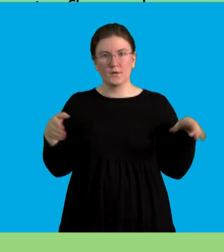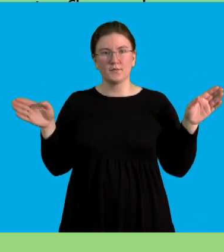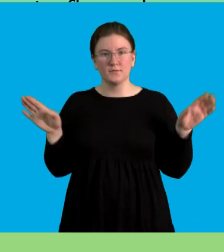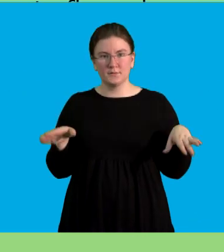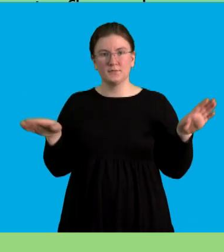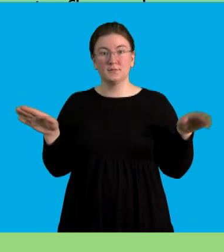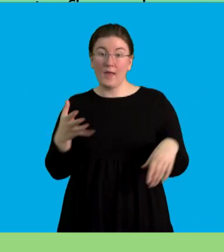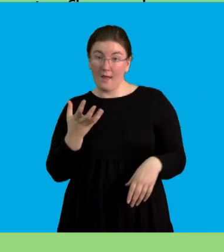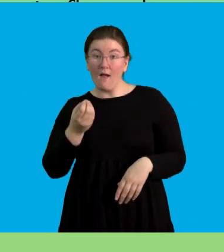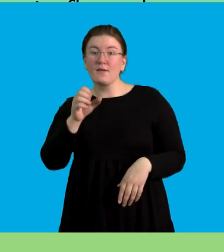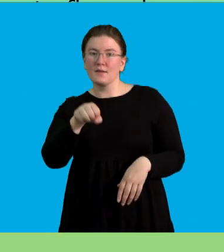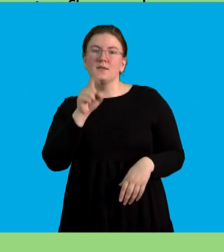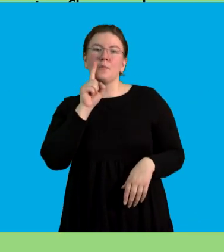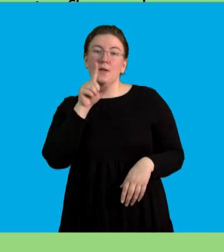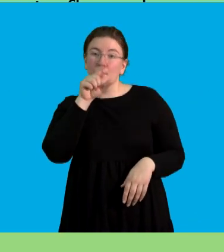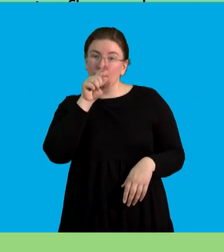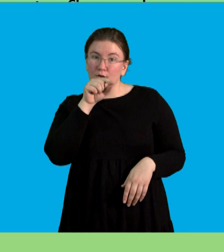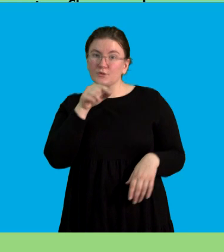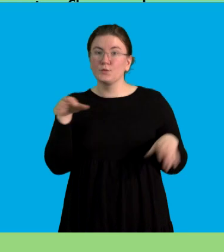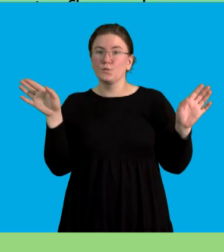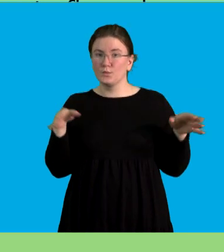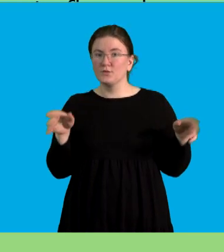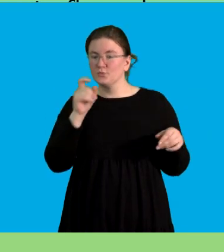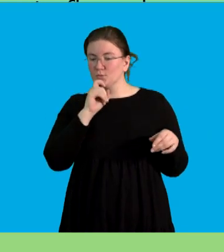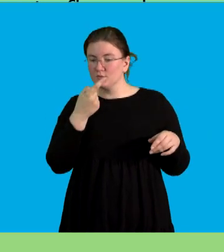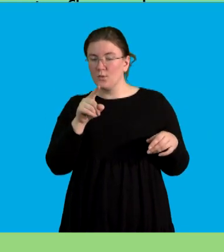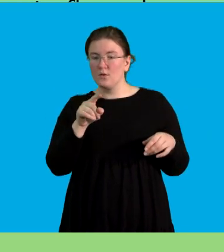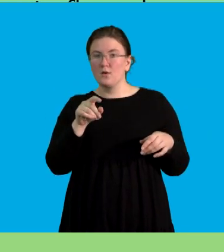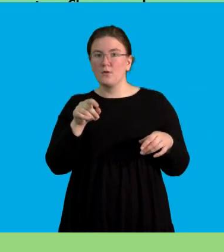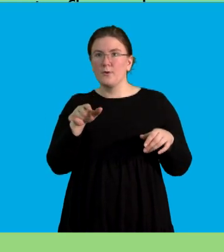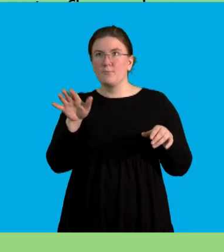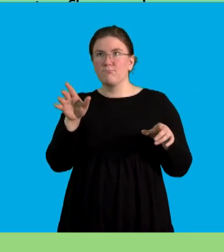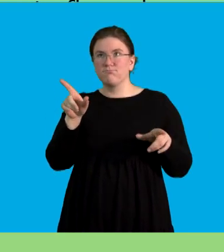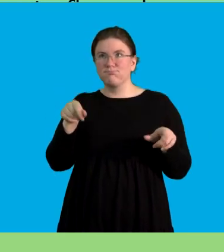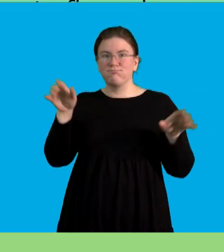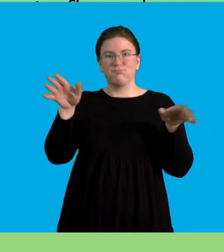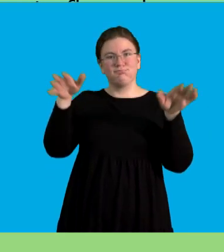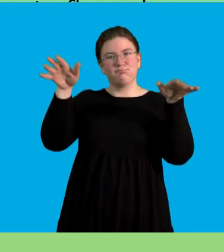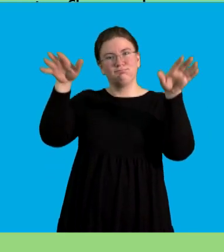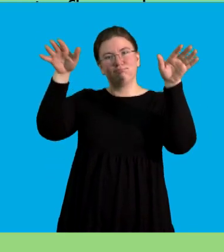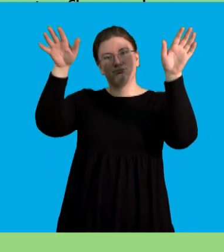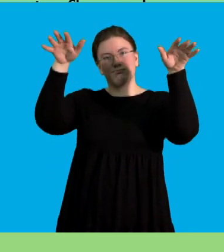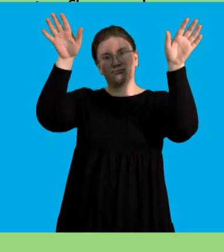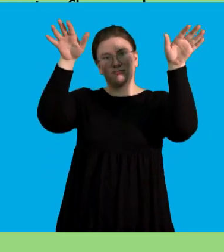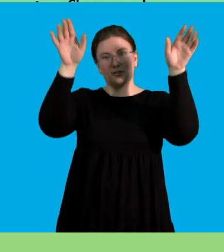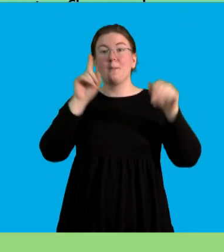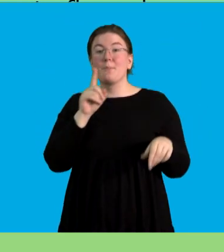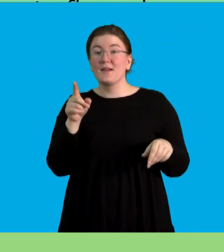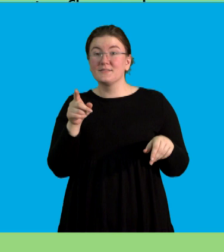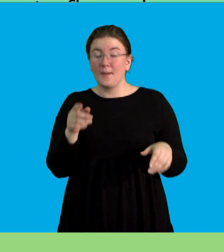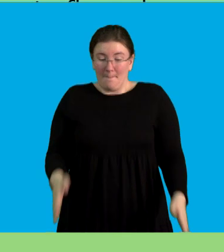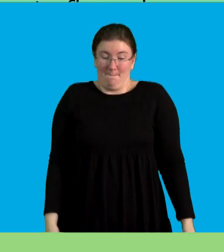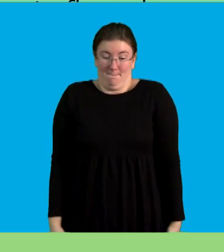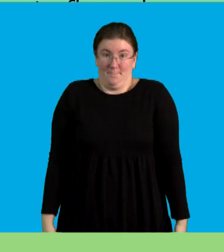wings, but birds use their wings to fly, the birds that we see in the air, whereas